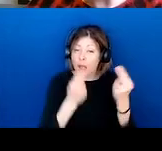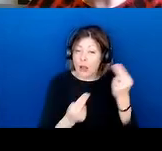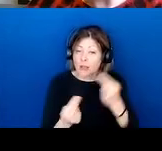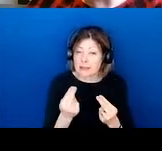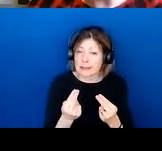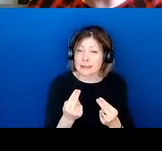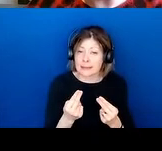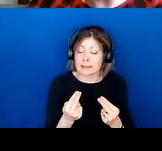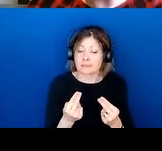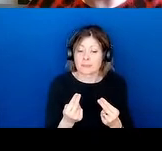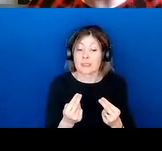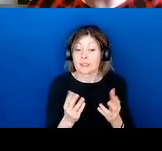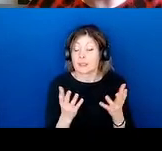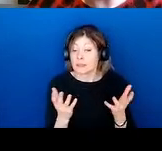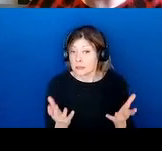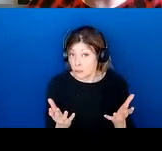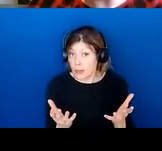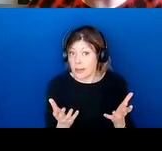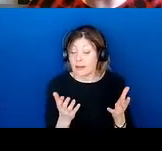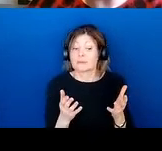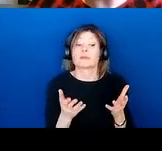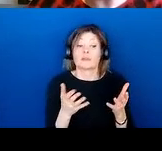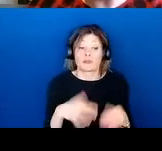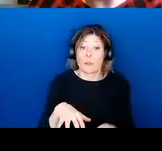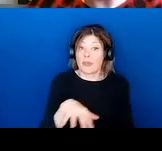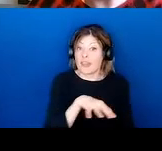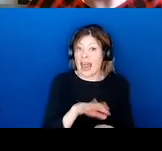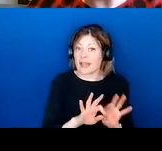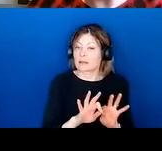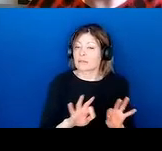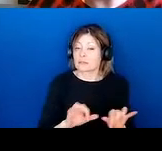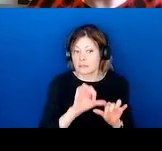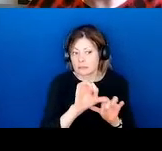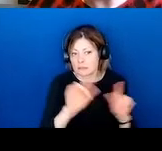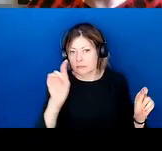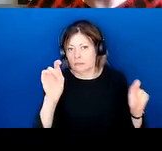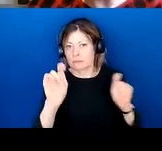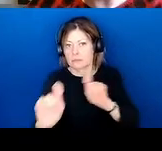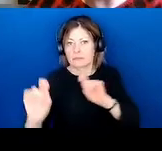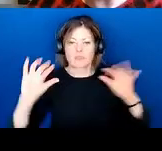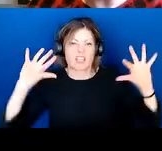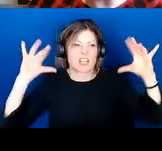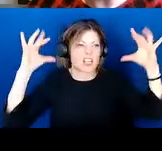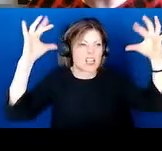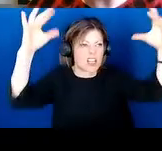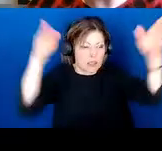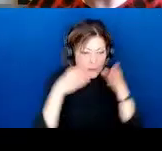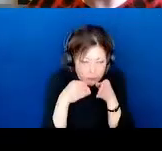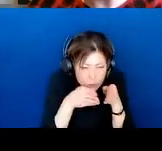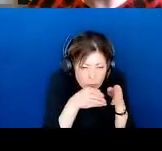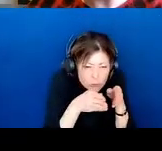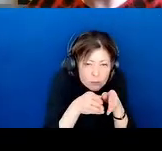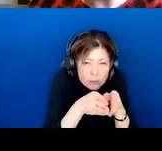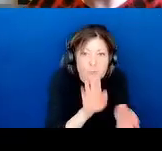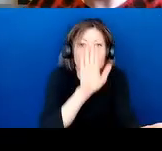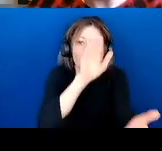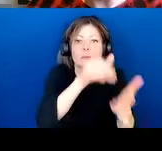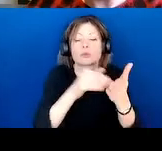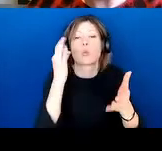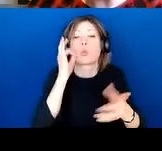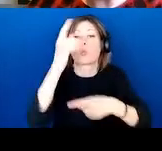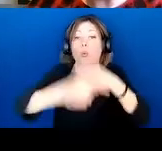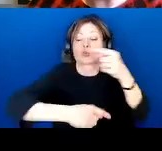From the serenity of the lake, we now enter wild woods and narrow paths leading us to the Waterwheel.